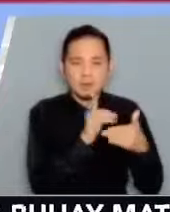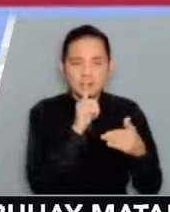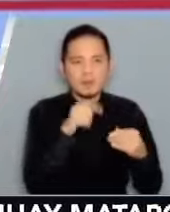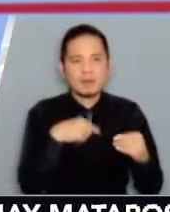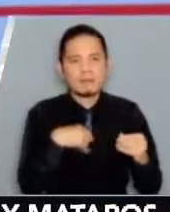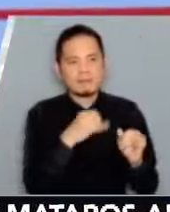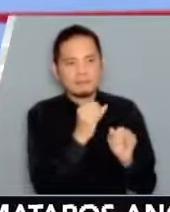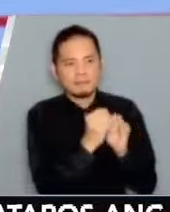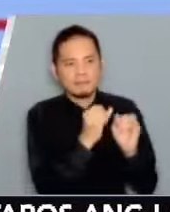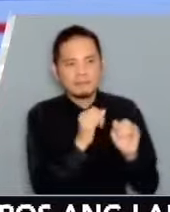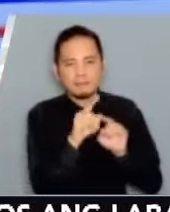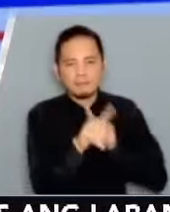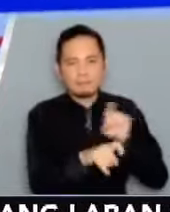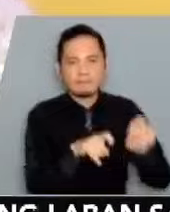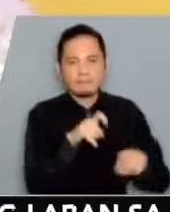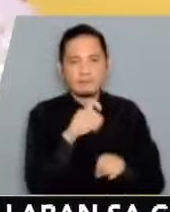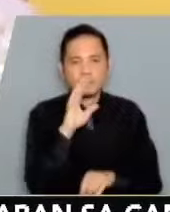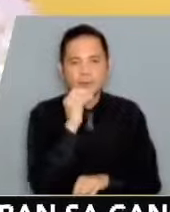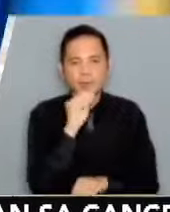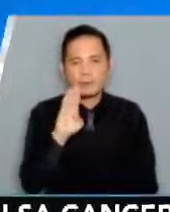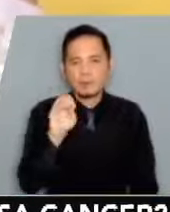Talk with Boy Abunda.